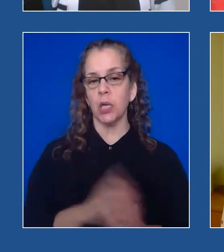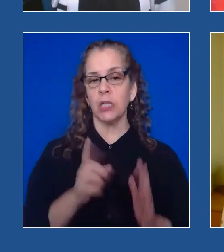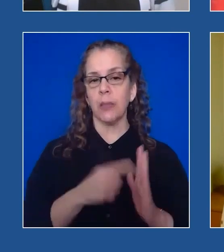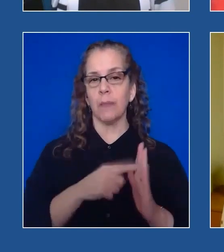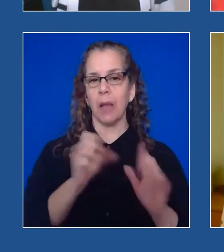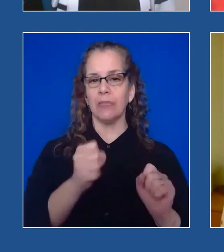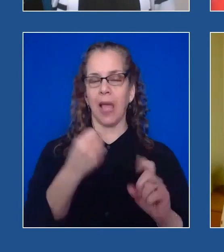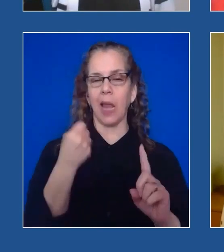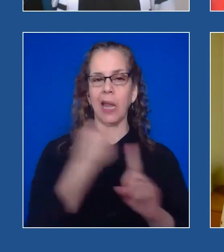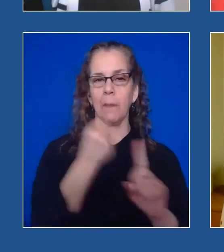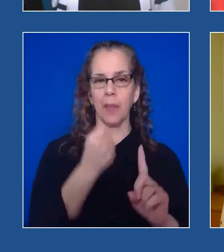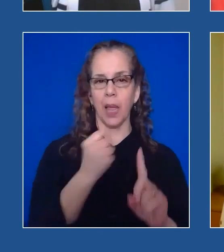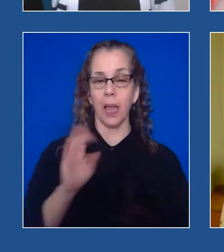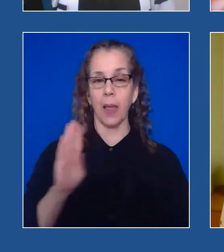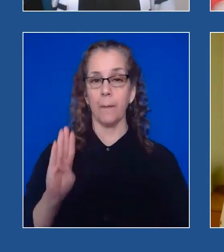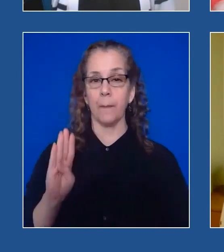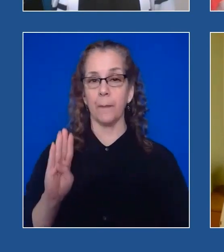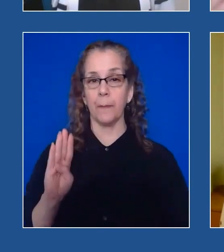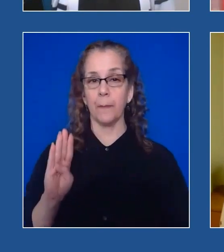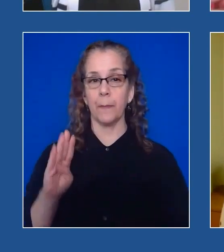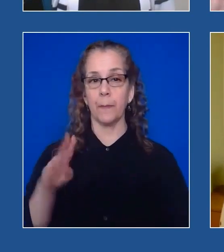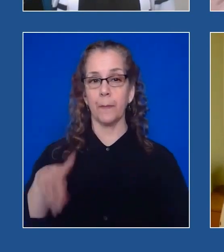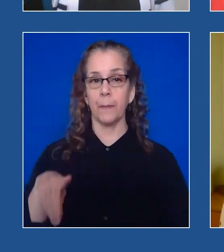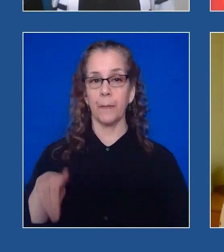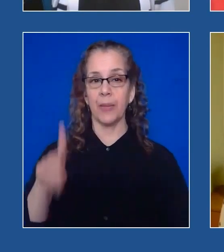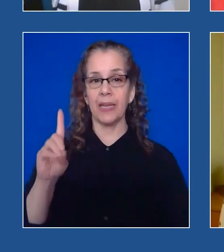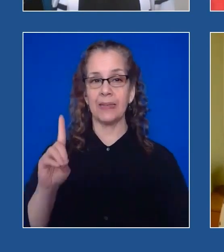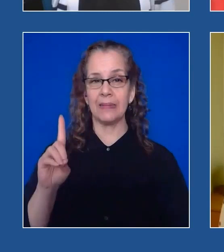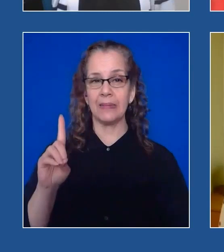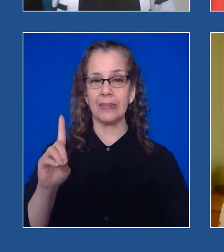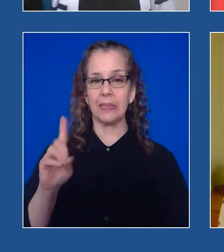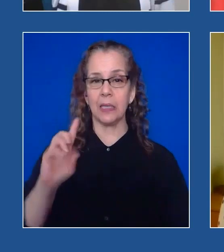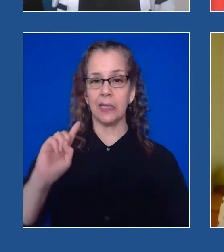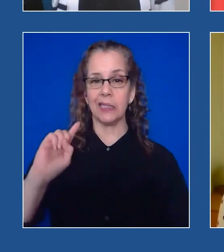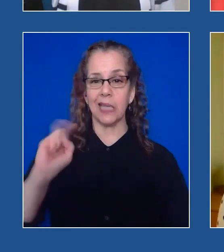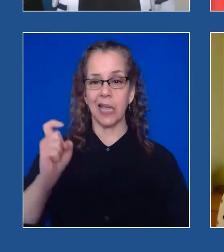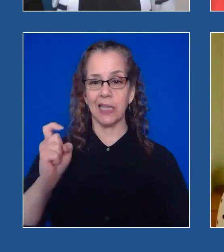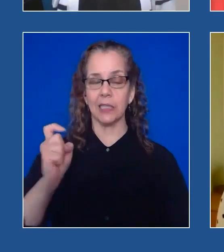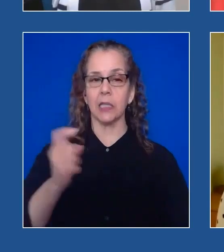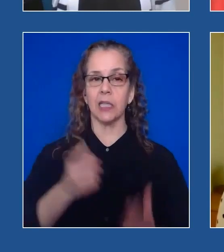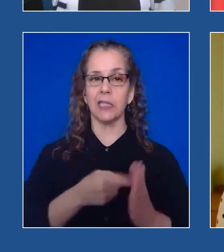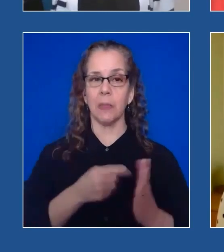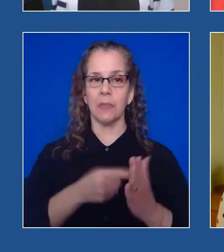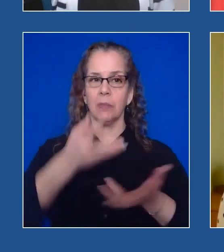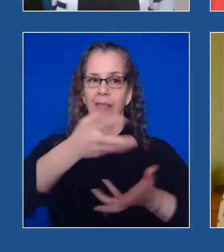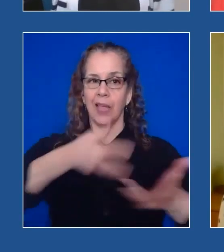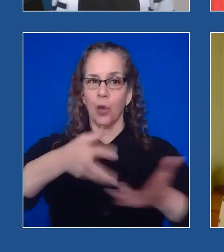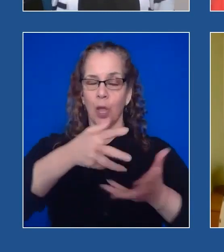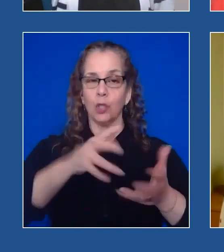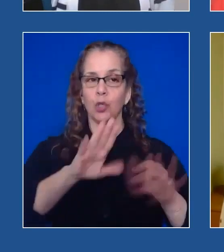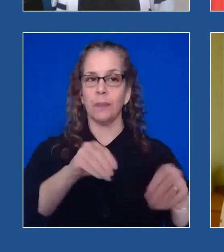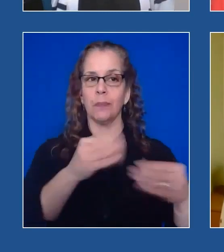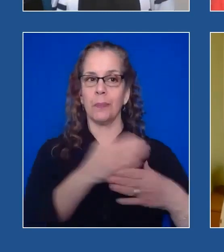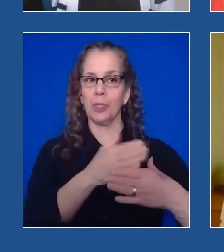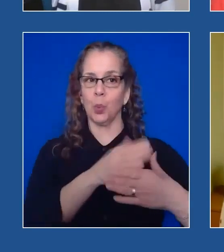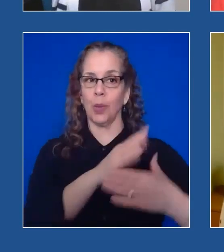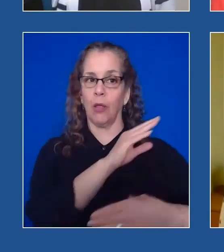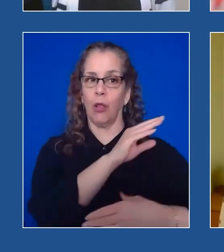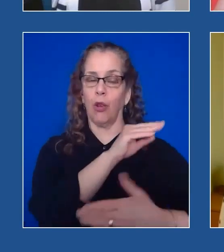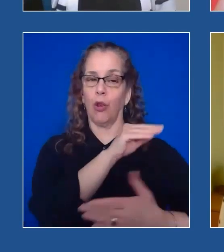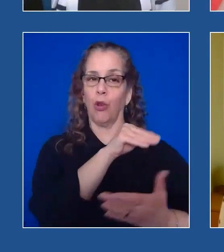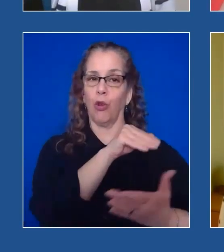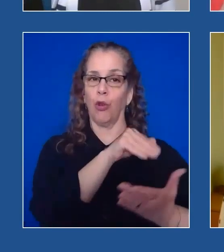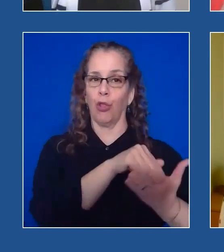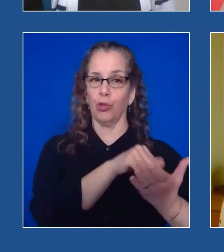BPD diagnosis is thinking about the interaction between the provider and the patient as well, and thinking about how